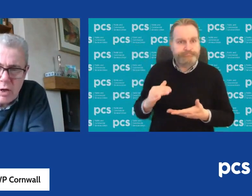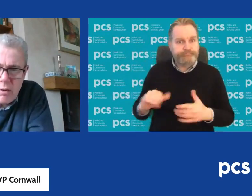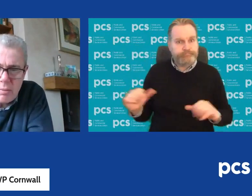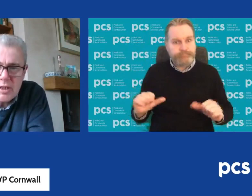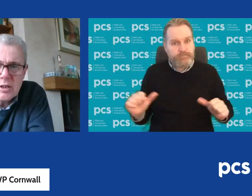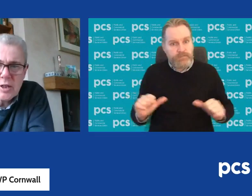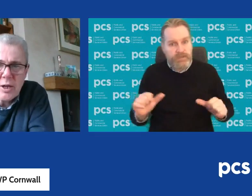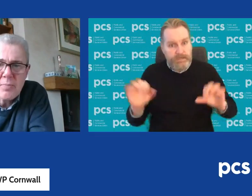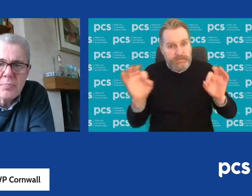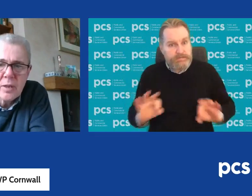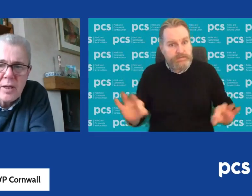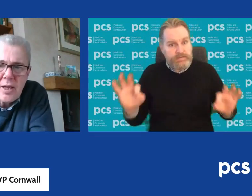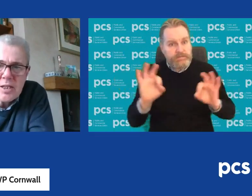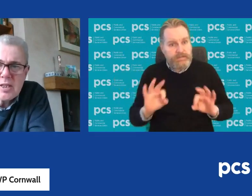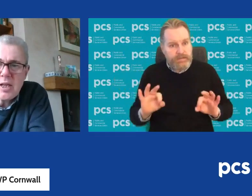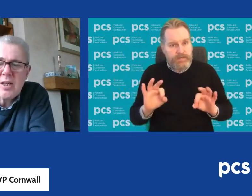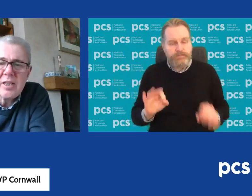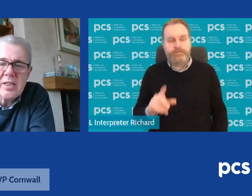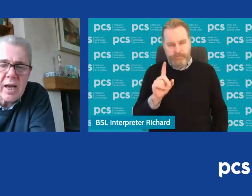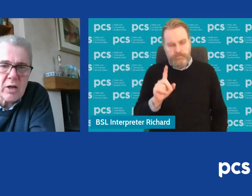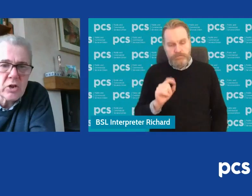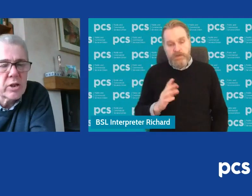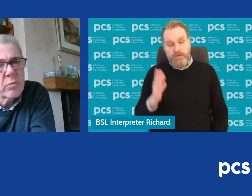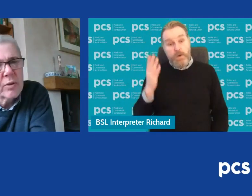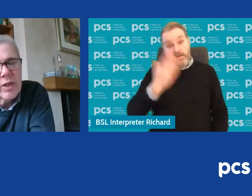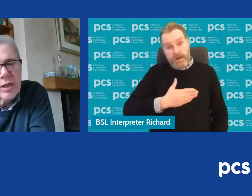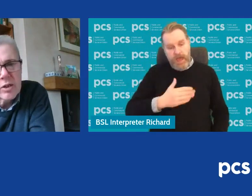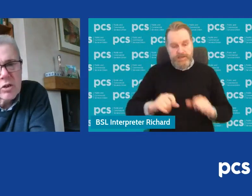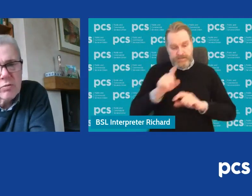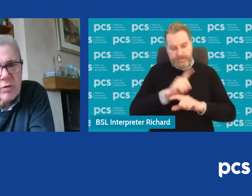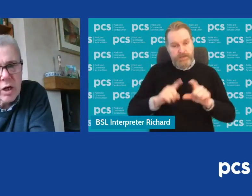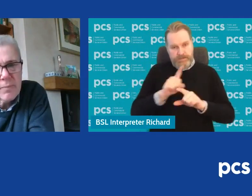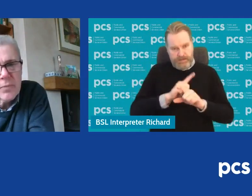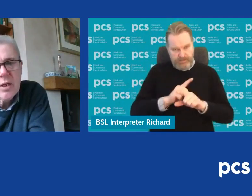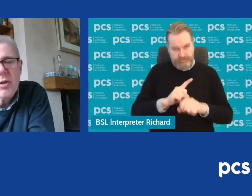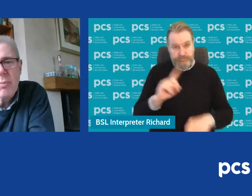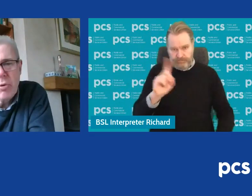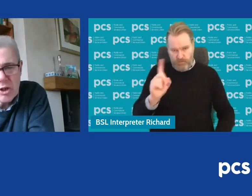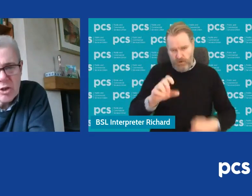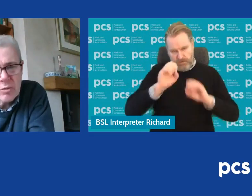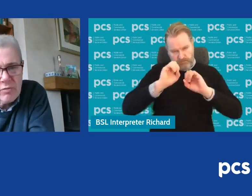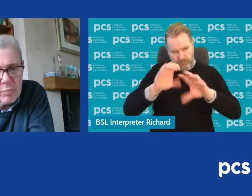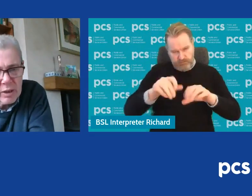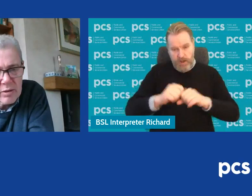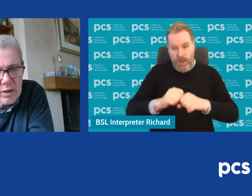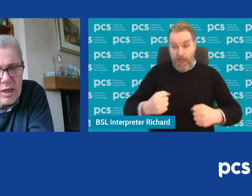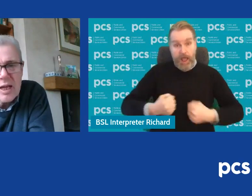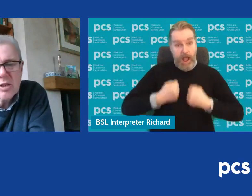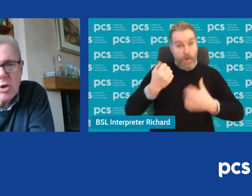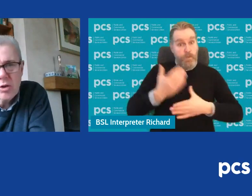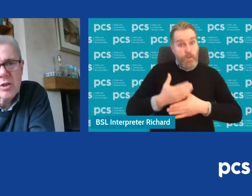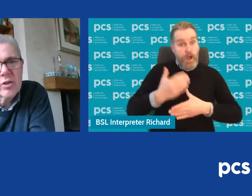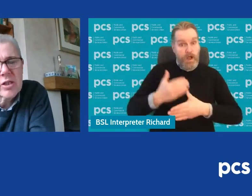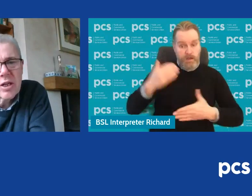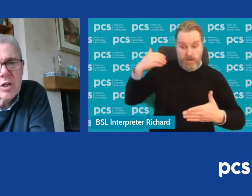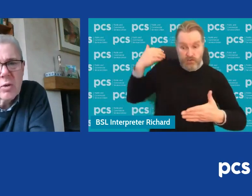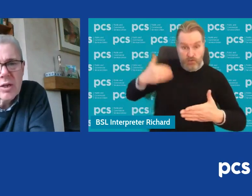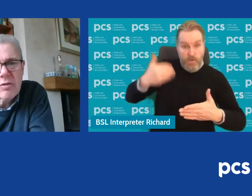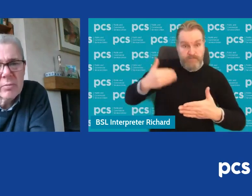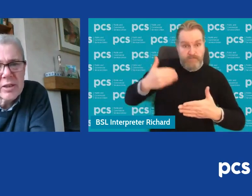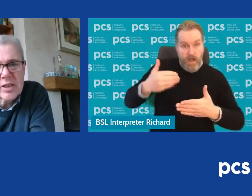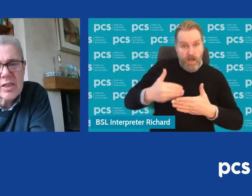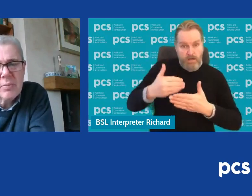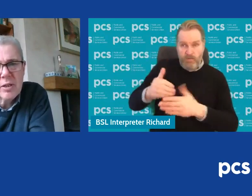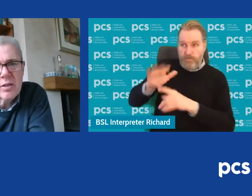really for our meeting tonight is that it is the action that we've taken so far, the pressure that we've built, has got us to the stage